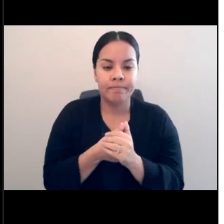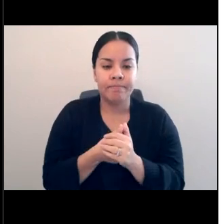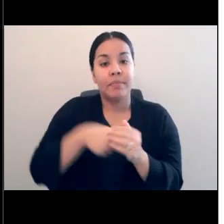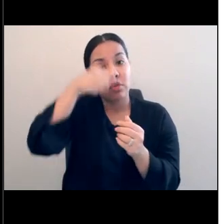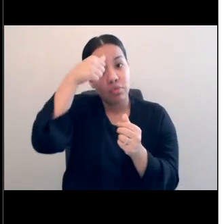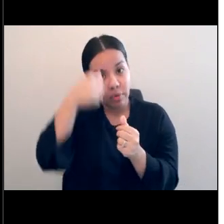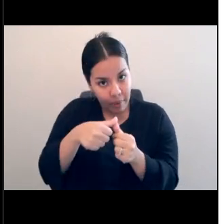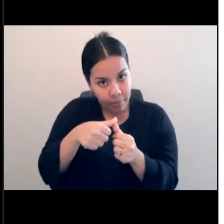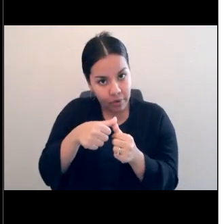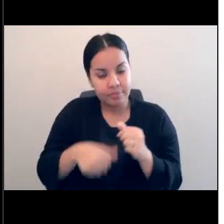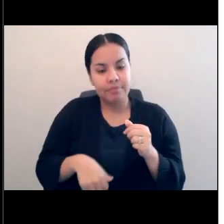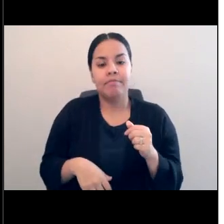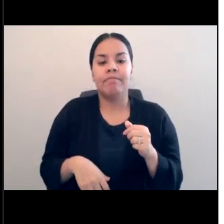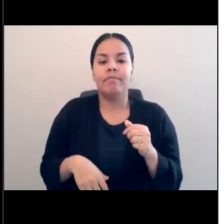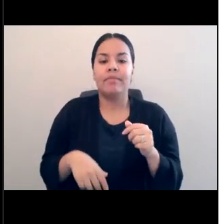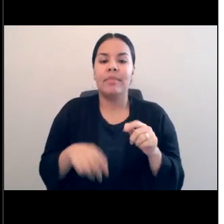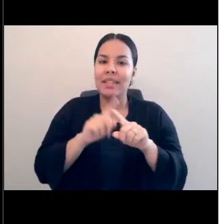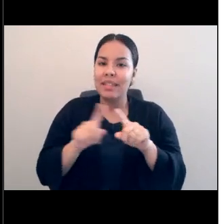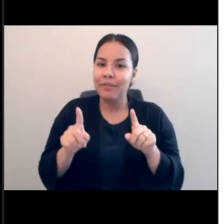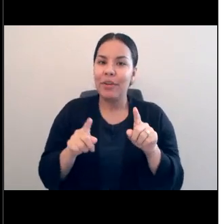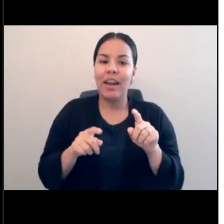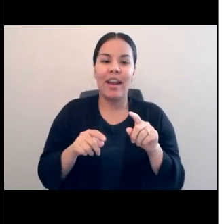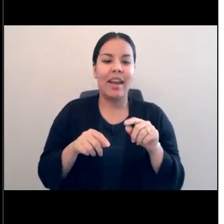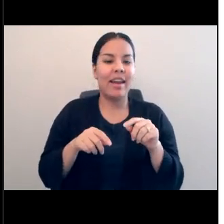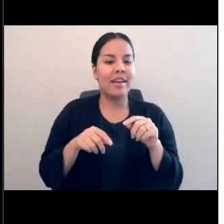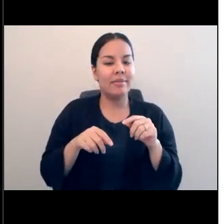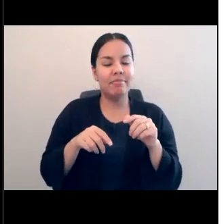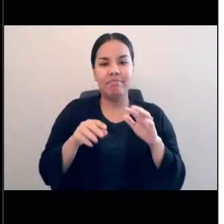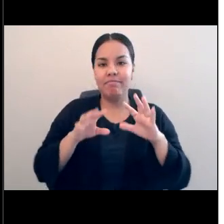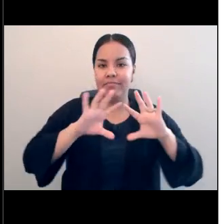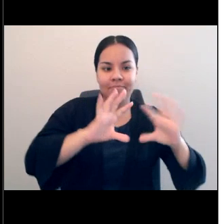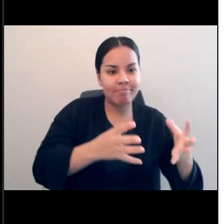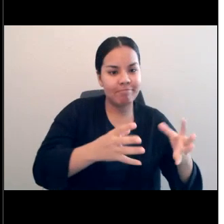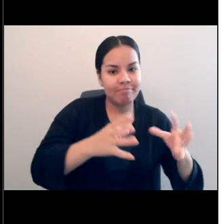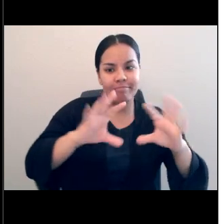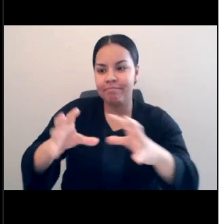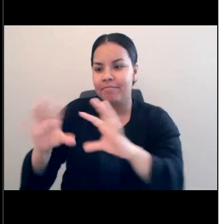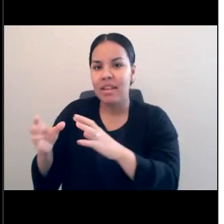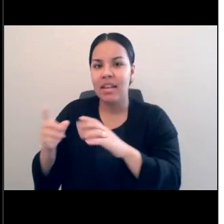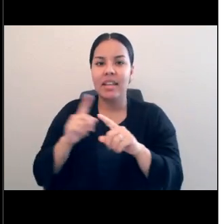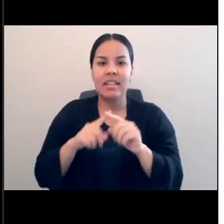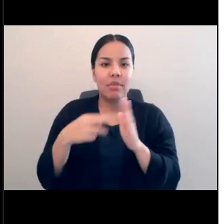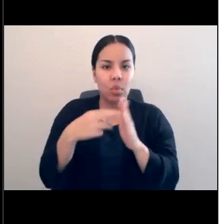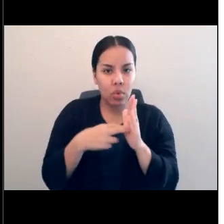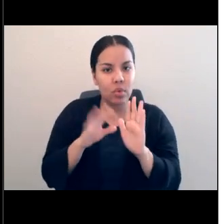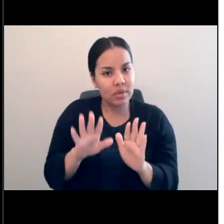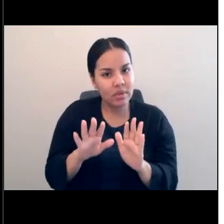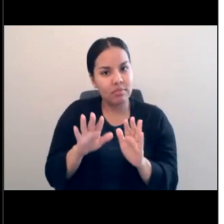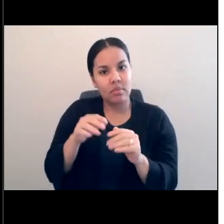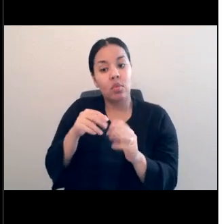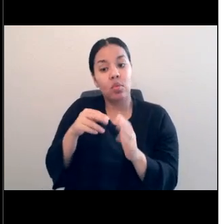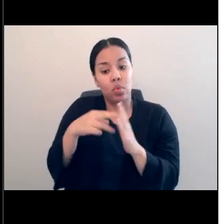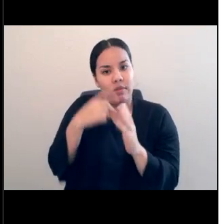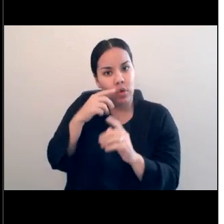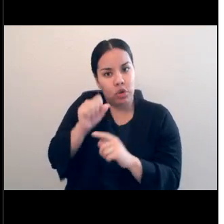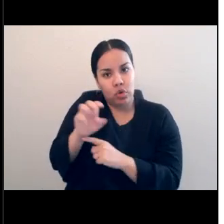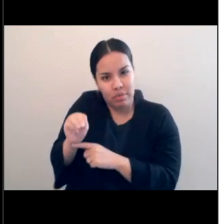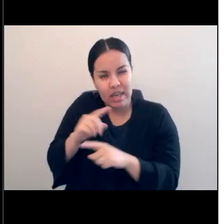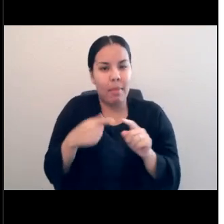Remember, different universes, different rules for each social media. And we're mostly talking about Twitter here.